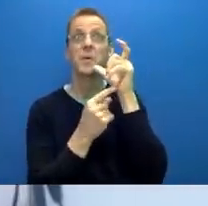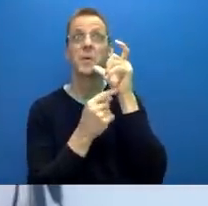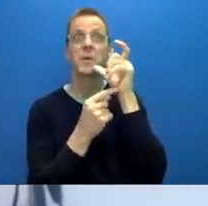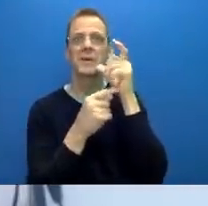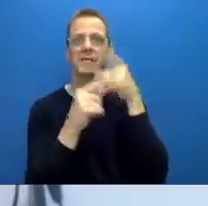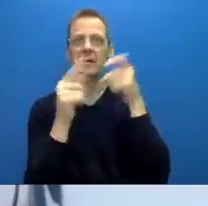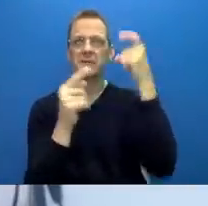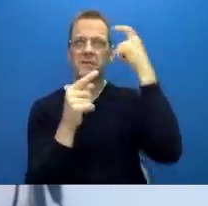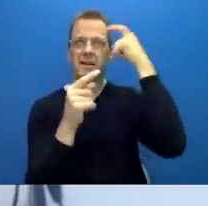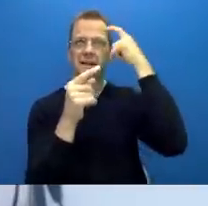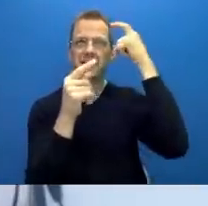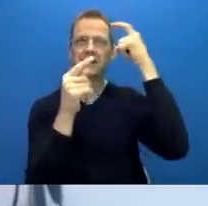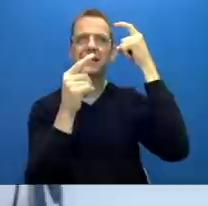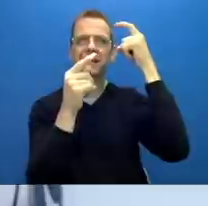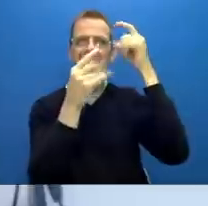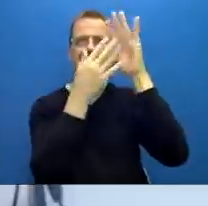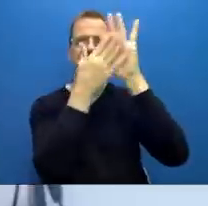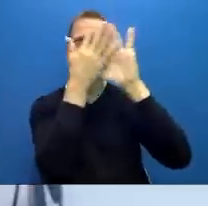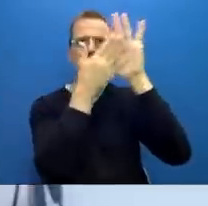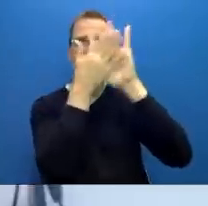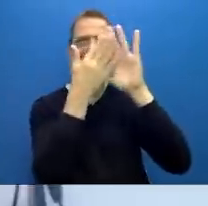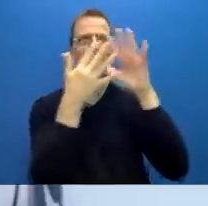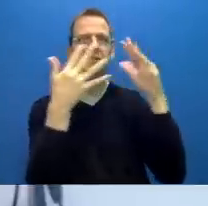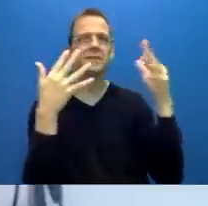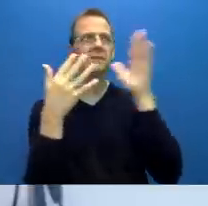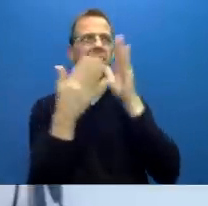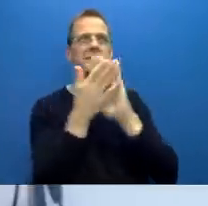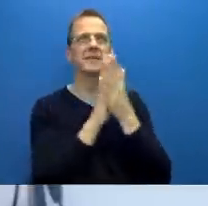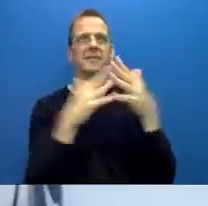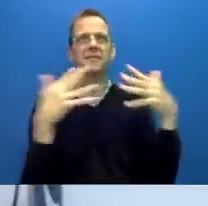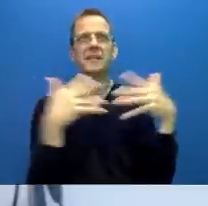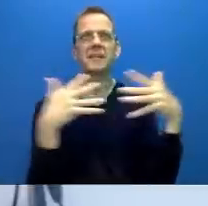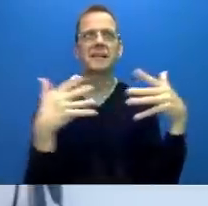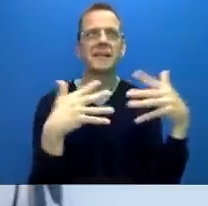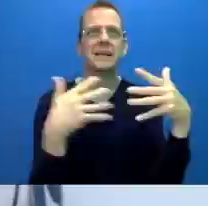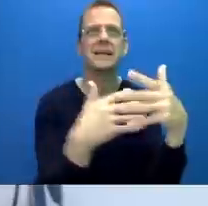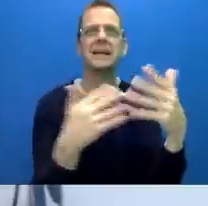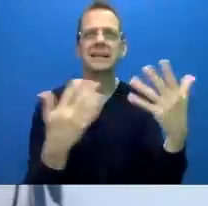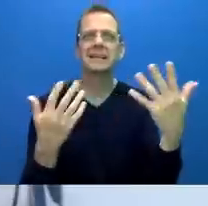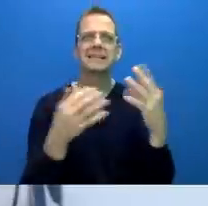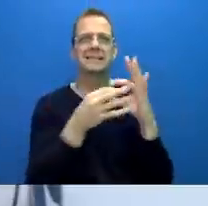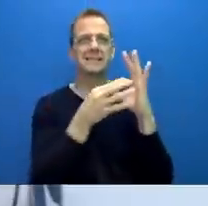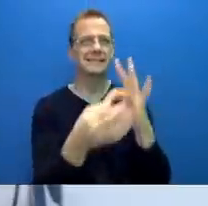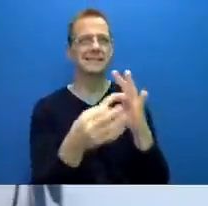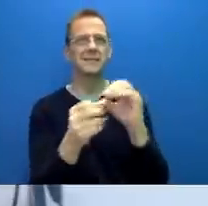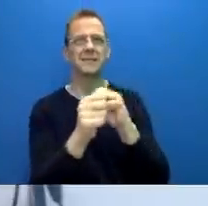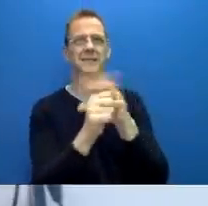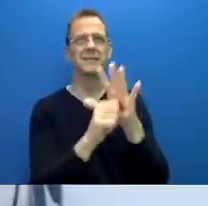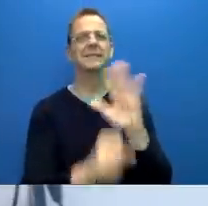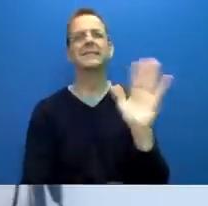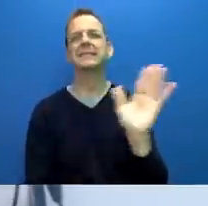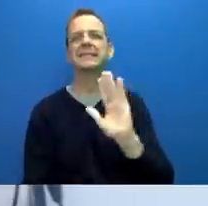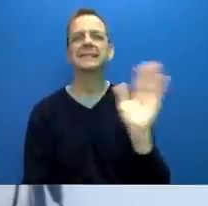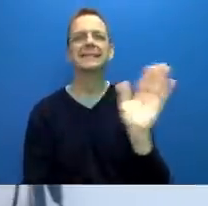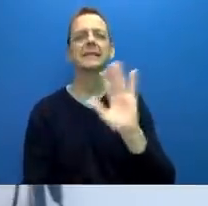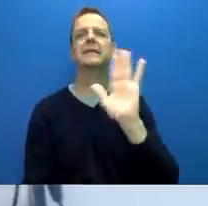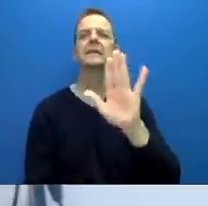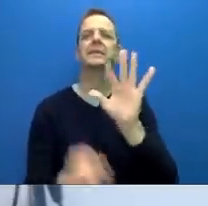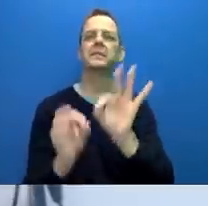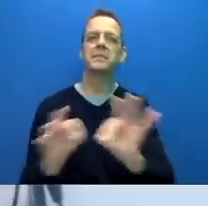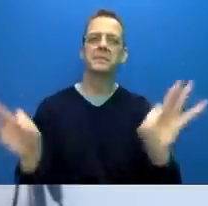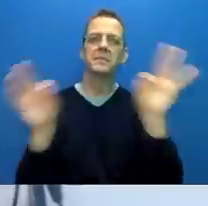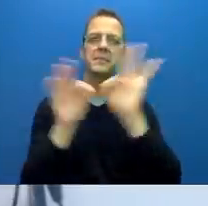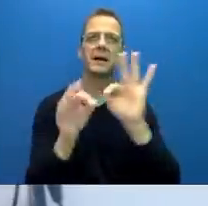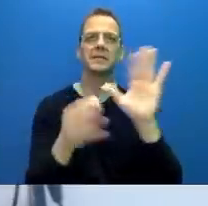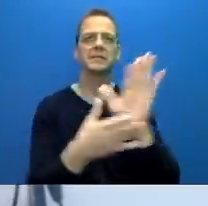conspiracy stories in their head. And so it's that misinformation and gaps of information that can be really harmful.